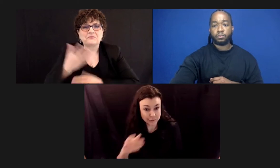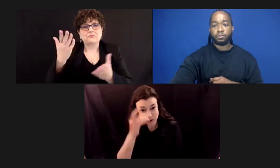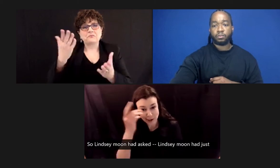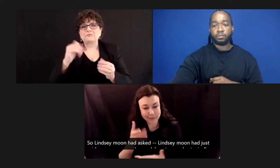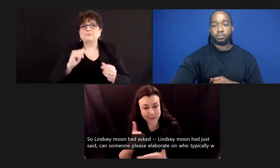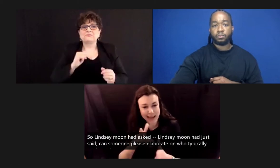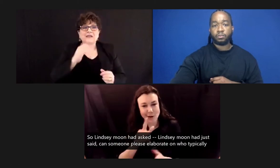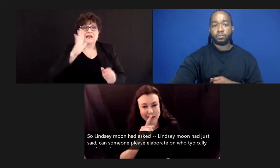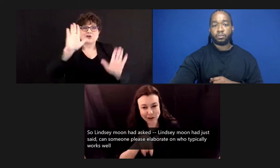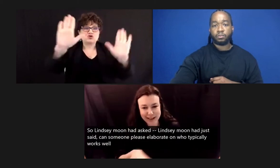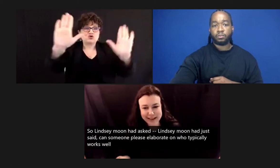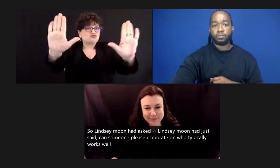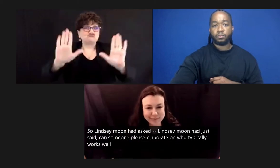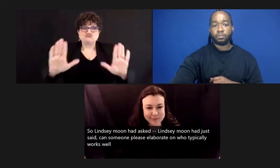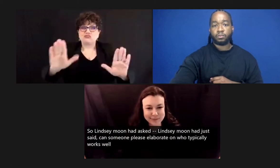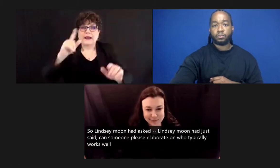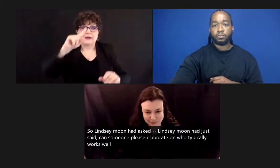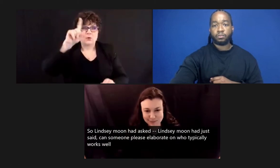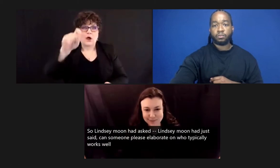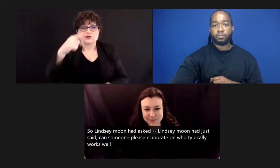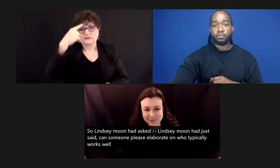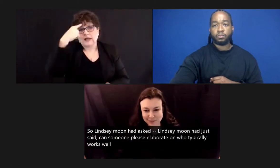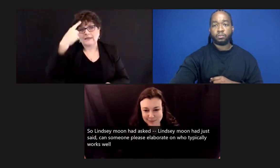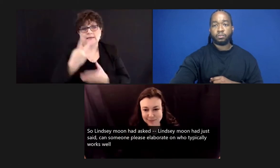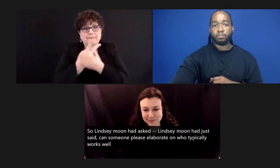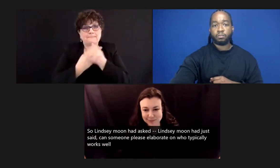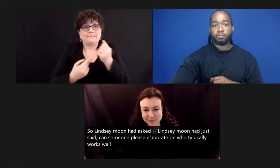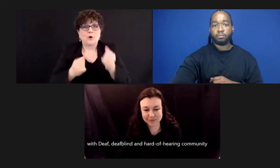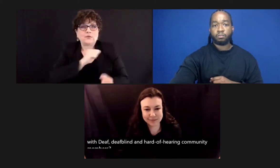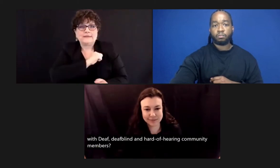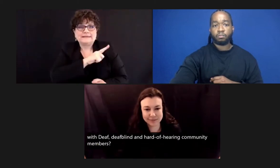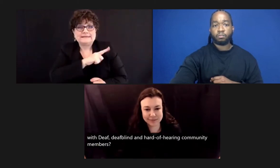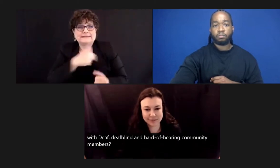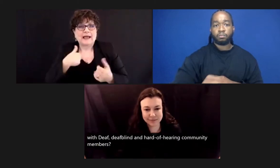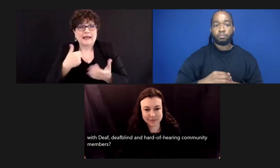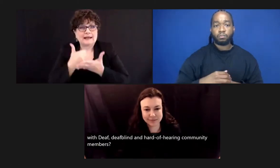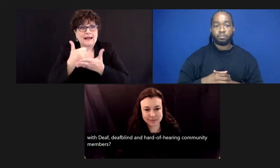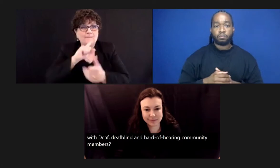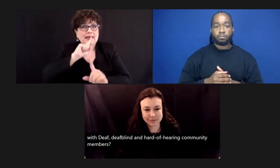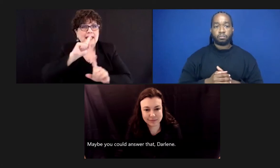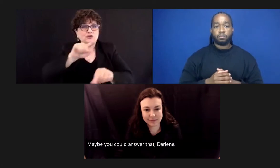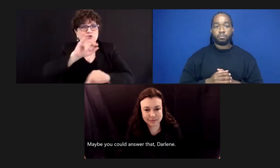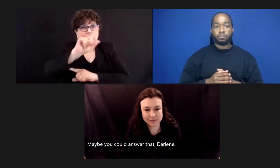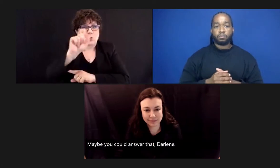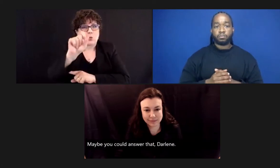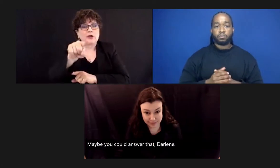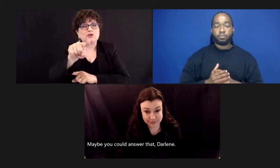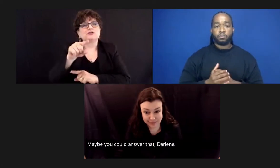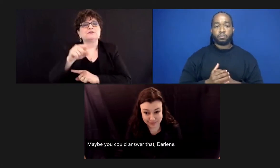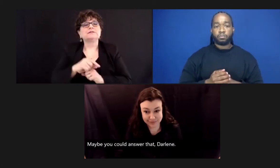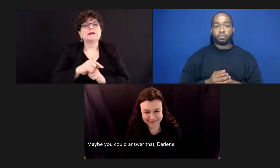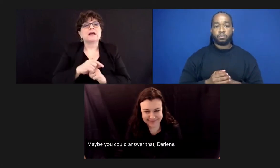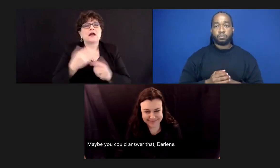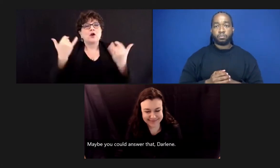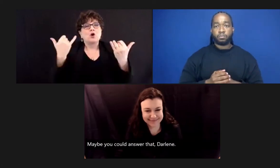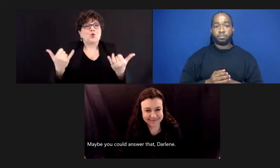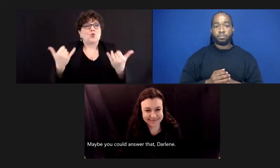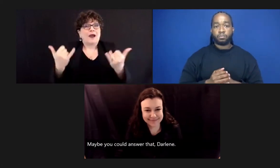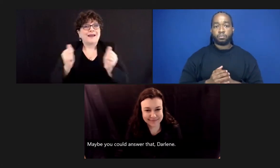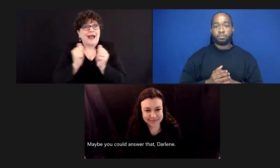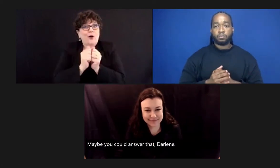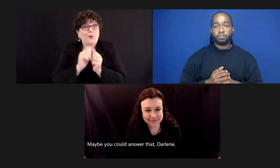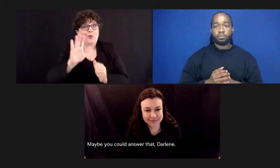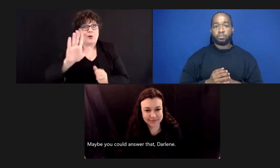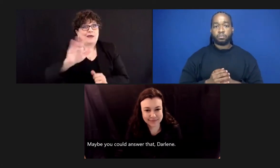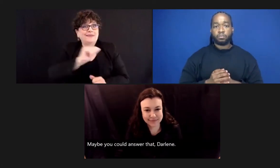community members? Maybe you could answer that, Darlene. This is a great question, and I think that both Alicia